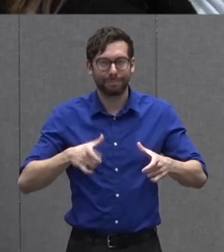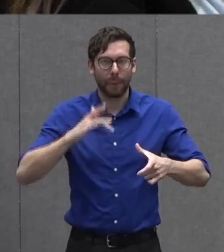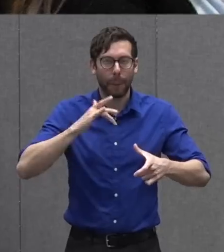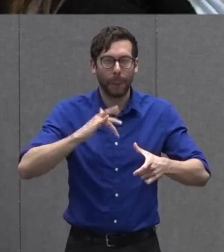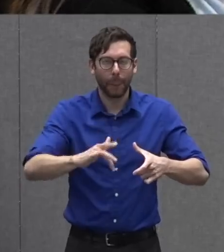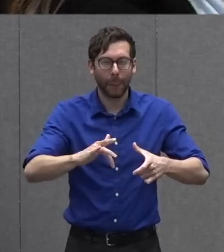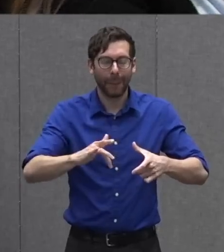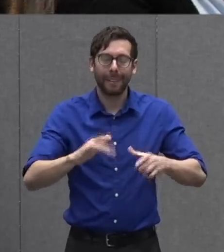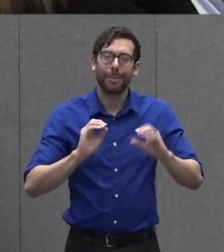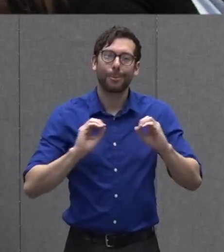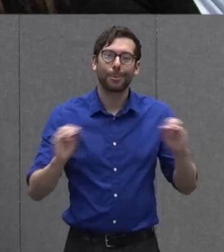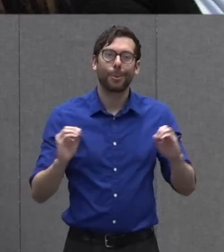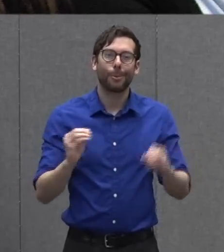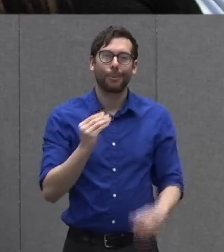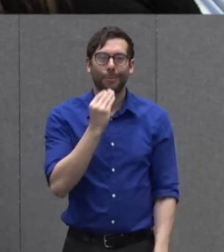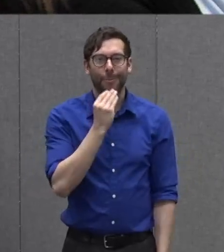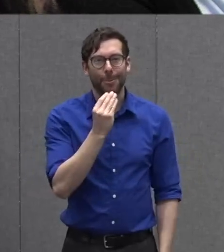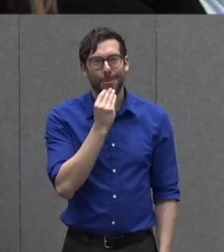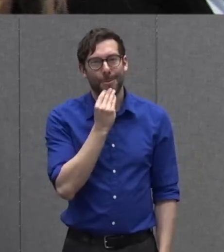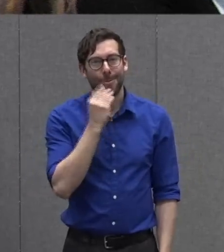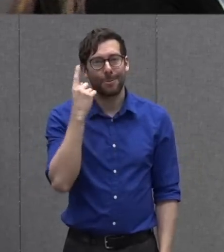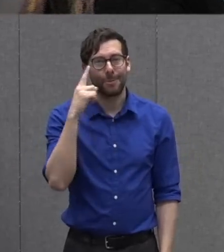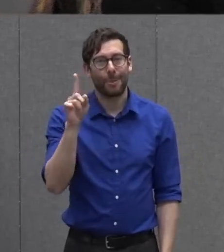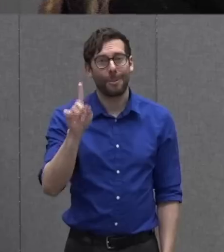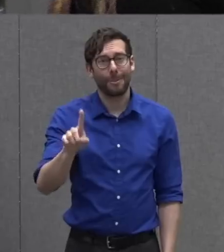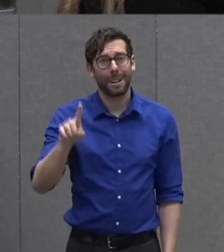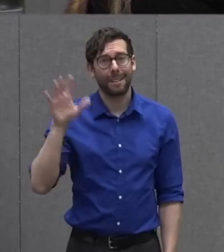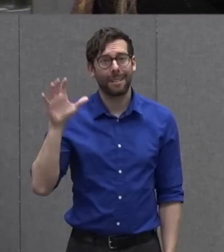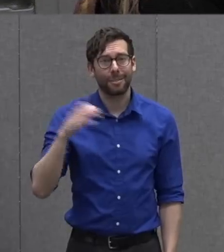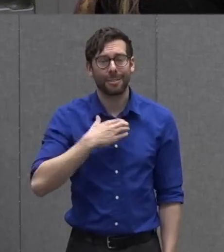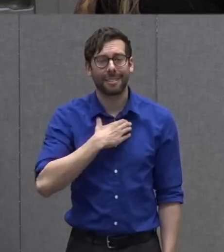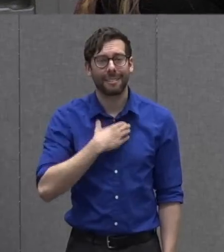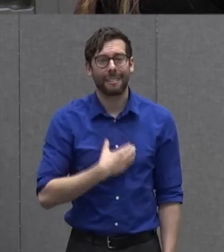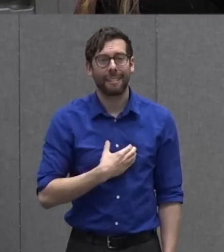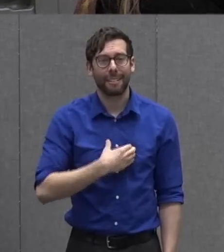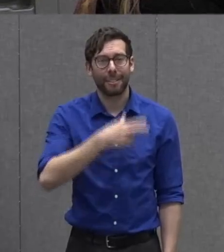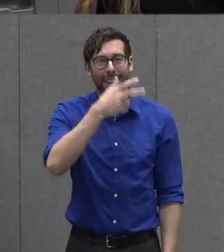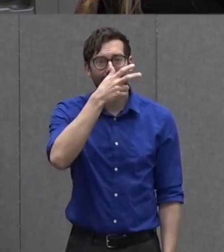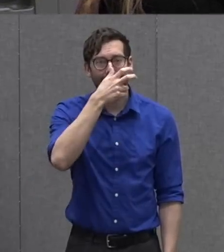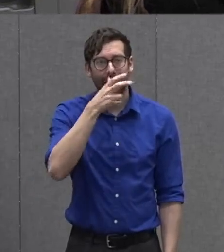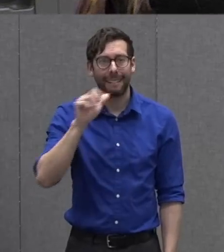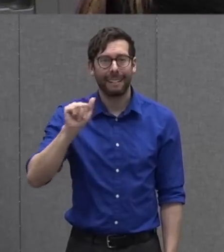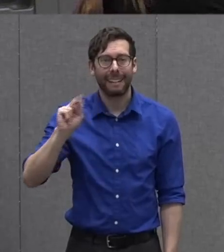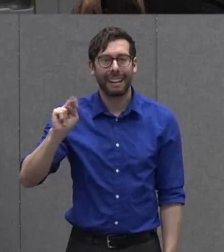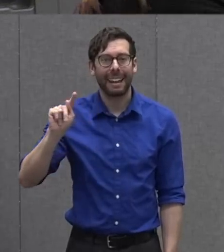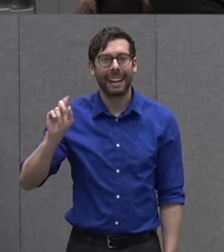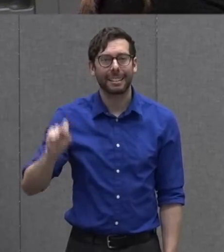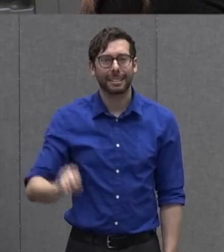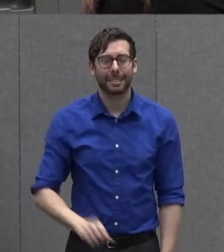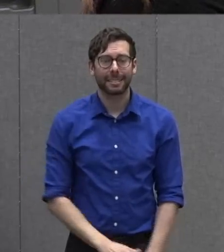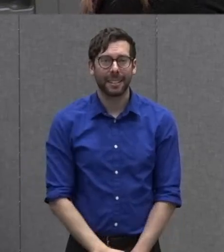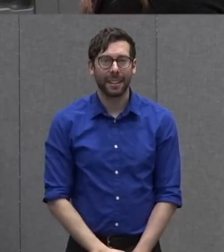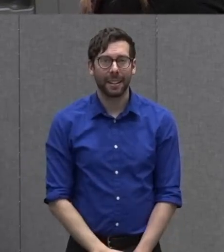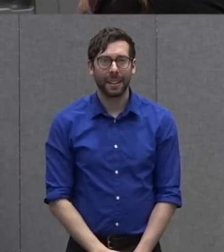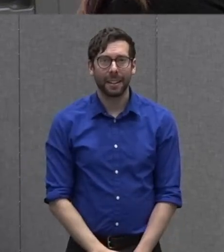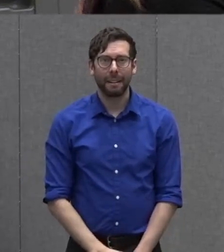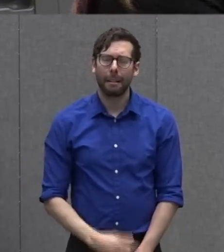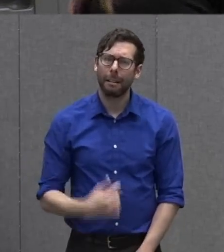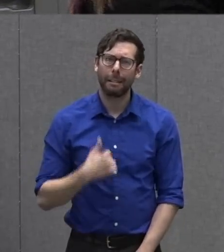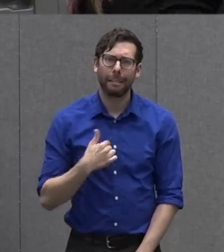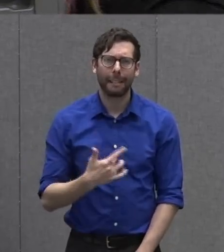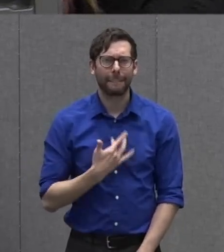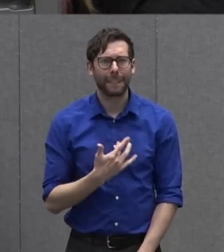no food for the 100 hungry ants. Oh, that just makes me so